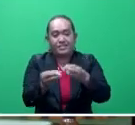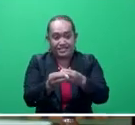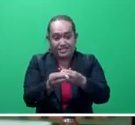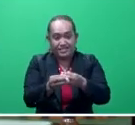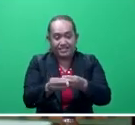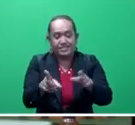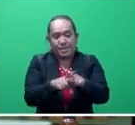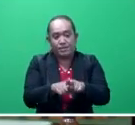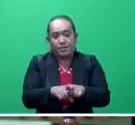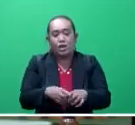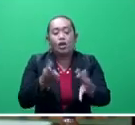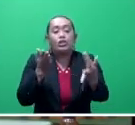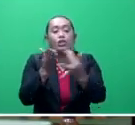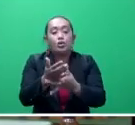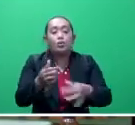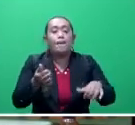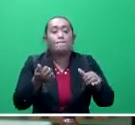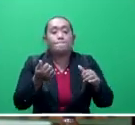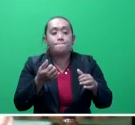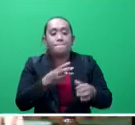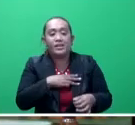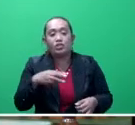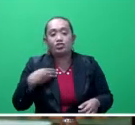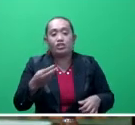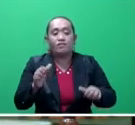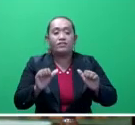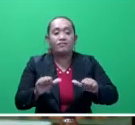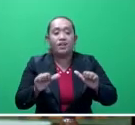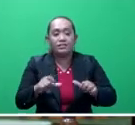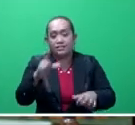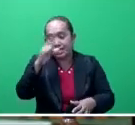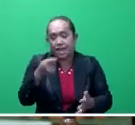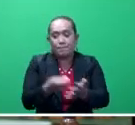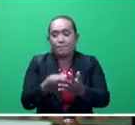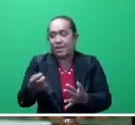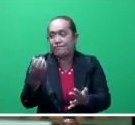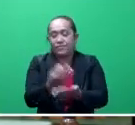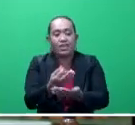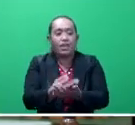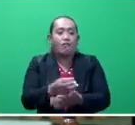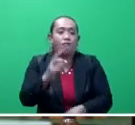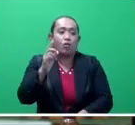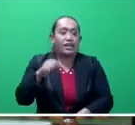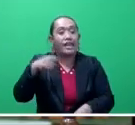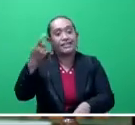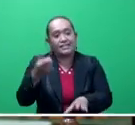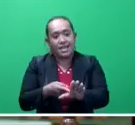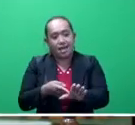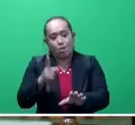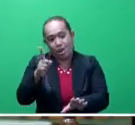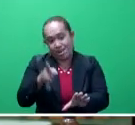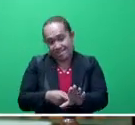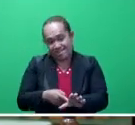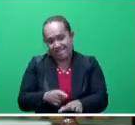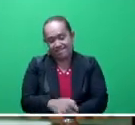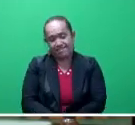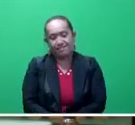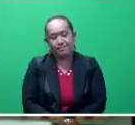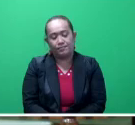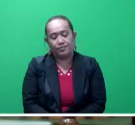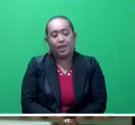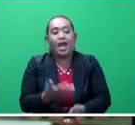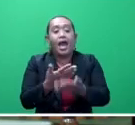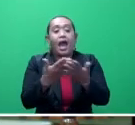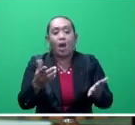of Defence, we will pay their fees for the next 1 year. Mr. Speaker, sir, giving citizens the ability to access